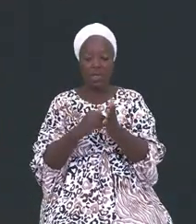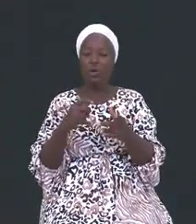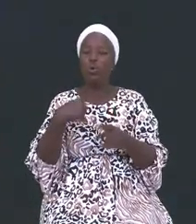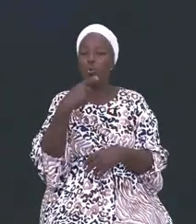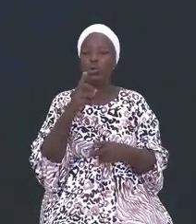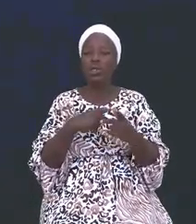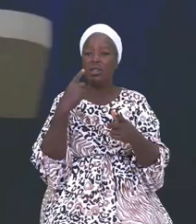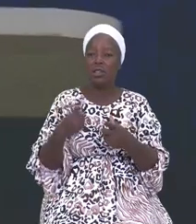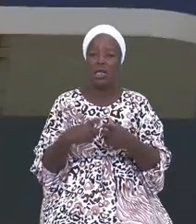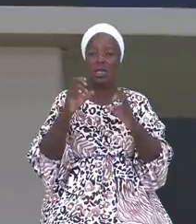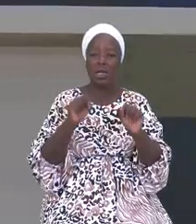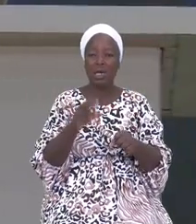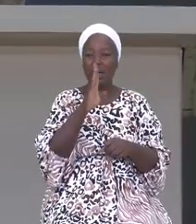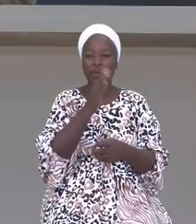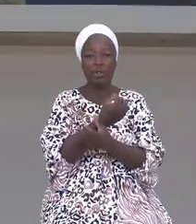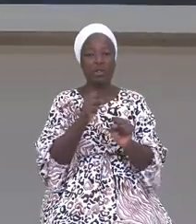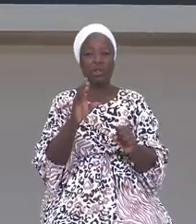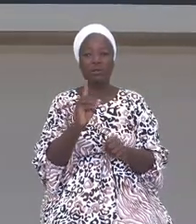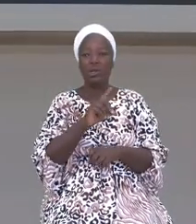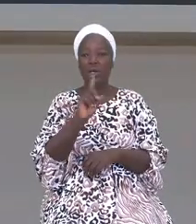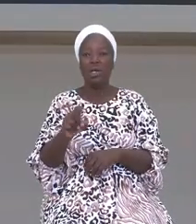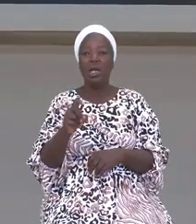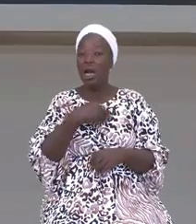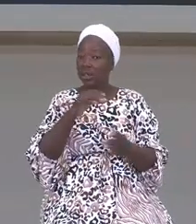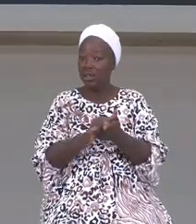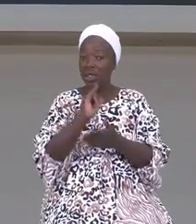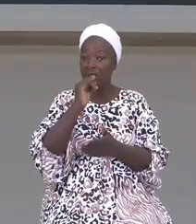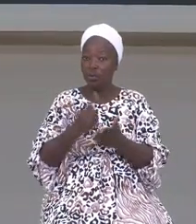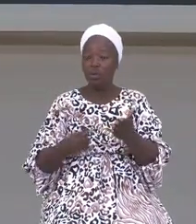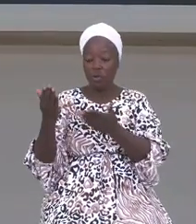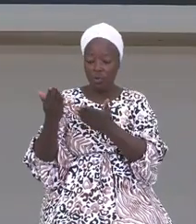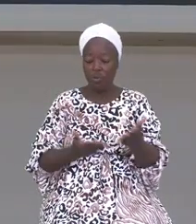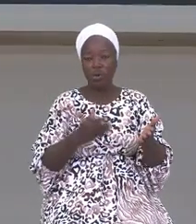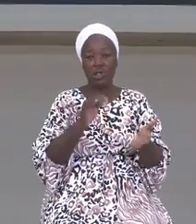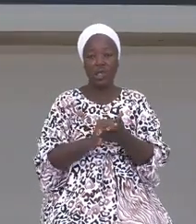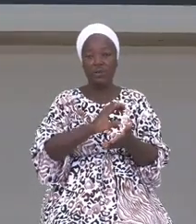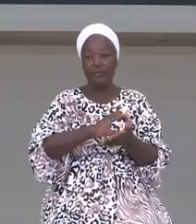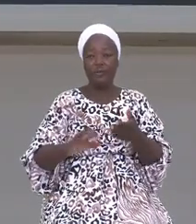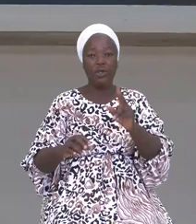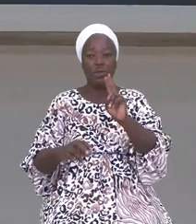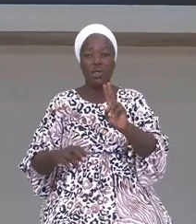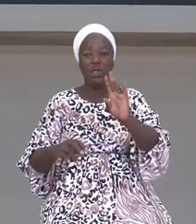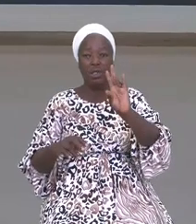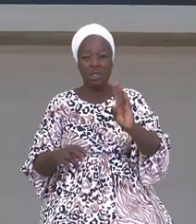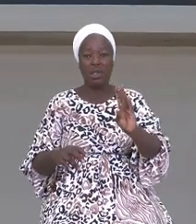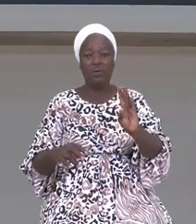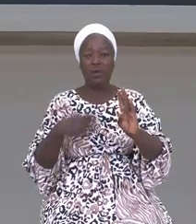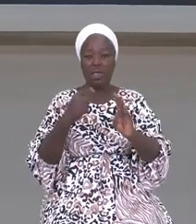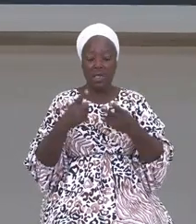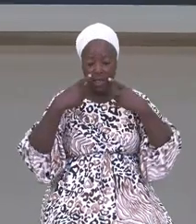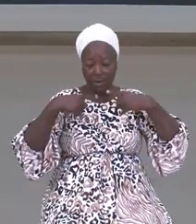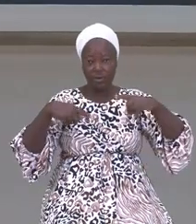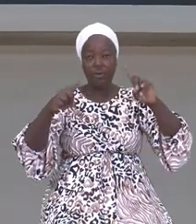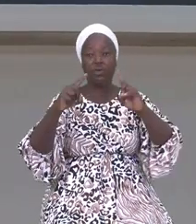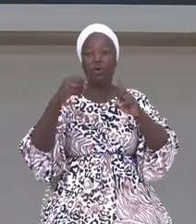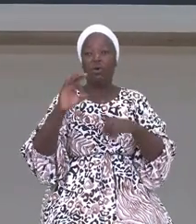then can be saved? And that is what brought verse 27, the declaration